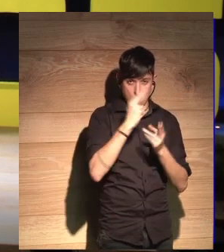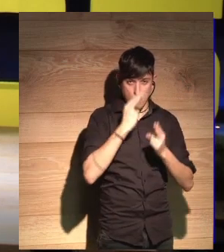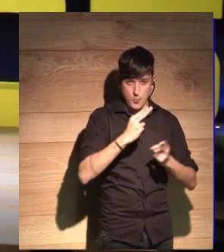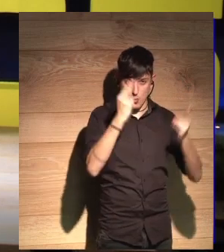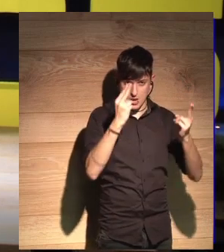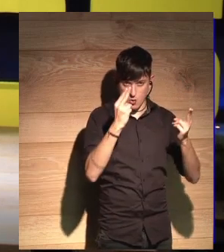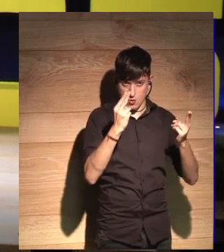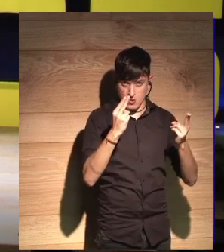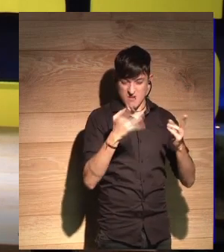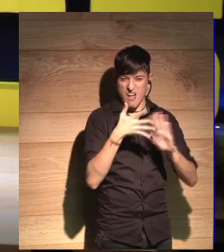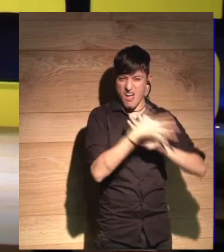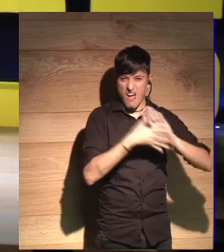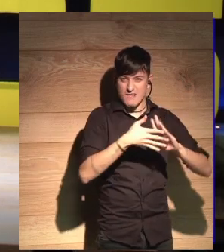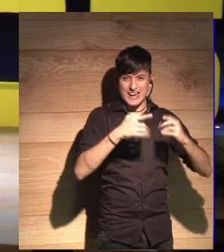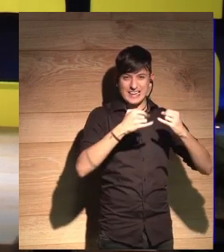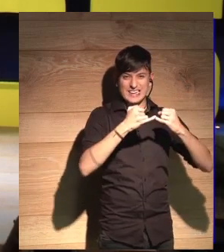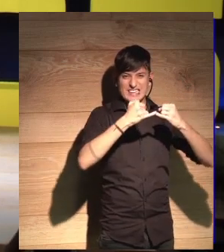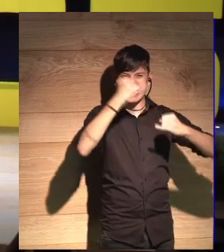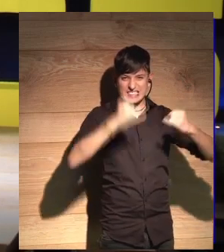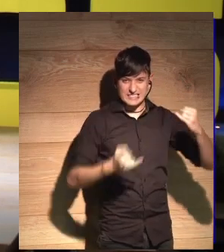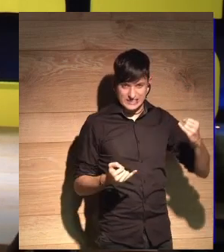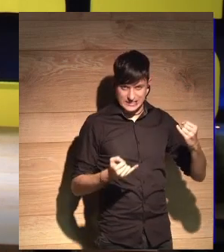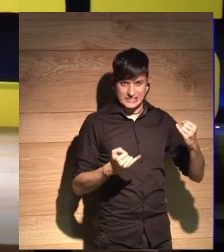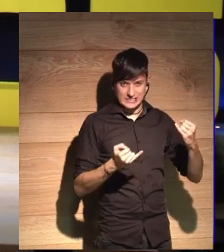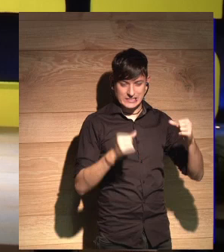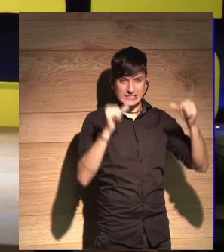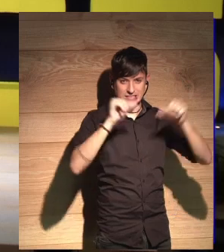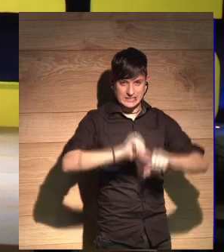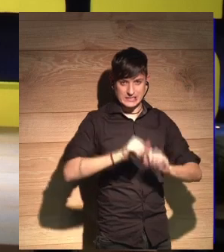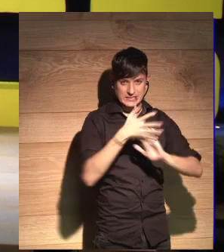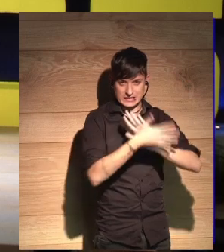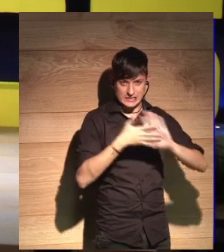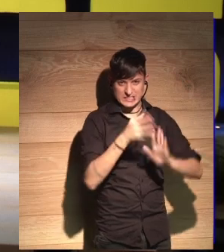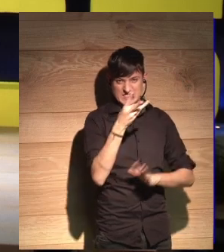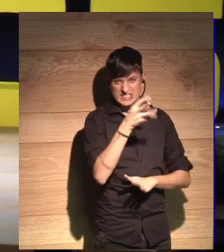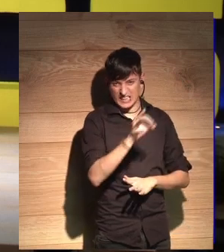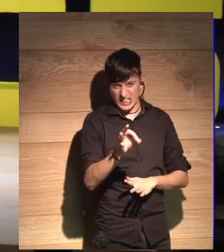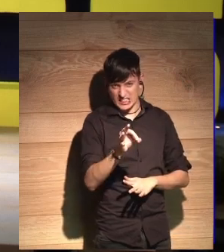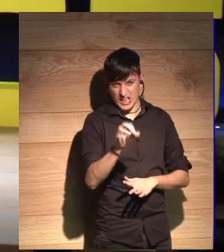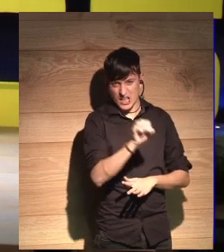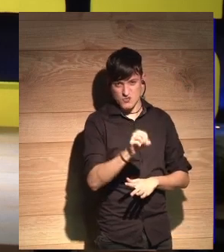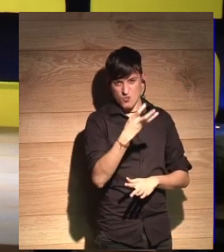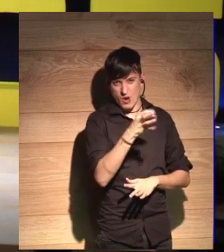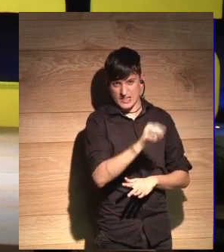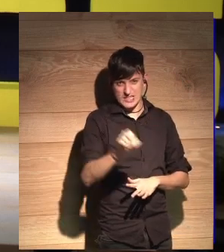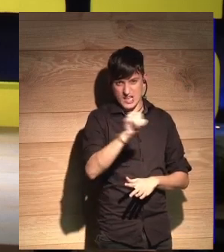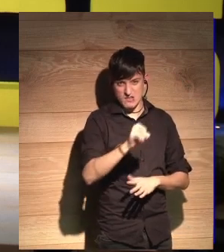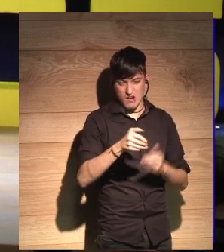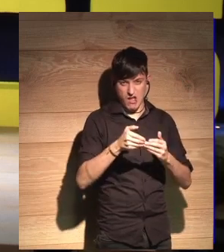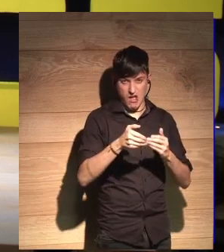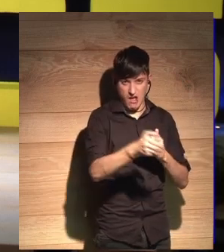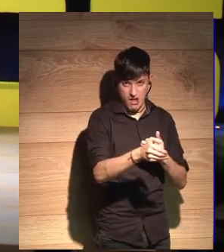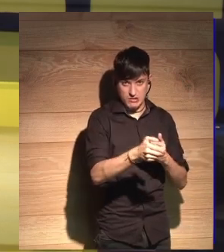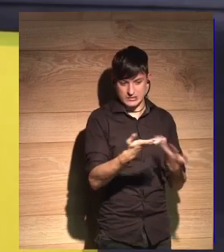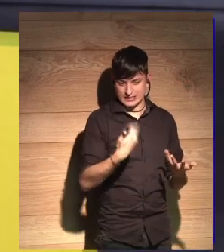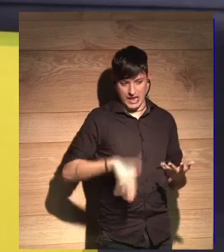about the crisis that we are facing and that we know we will have to face in 30 or 40 years' time, which is